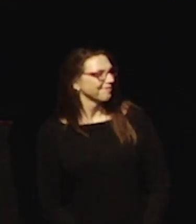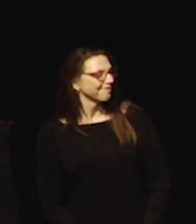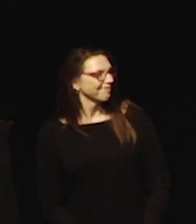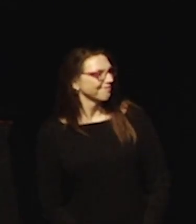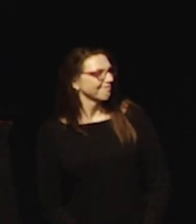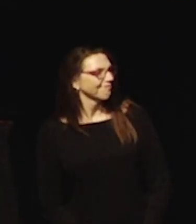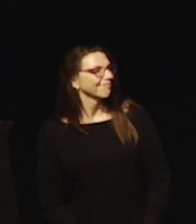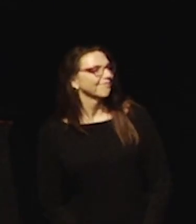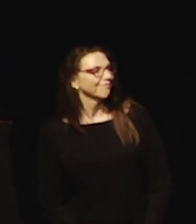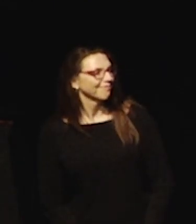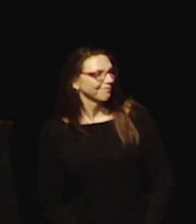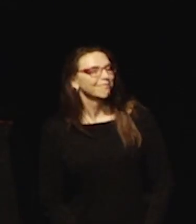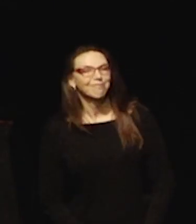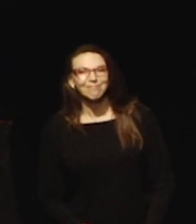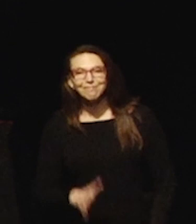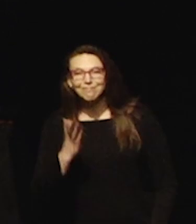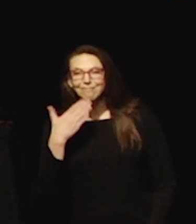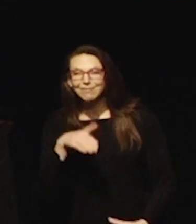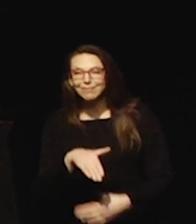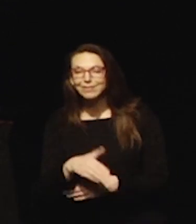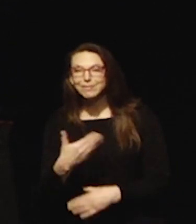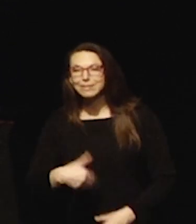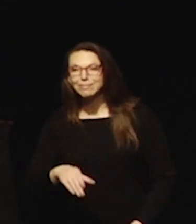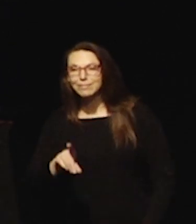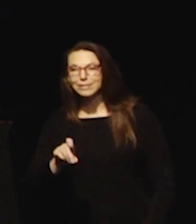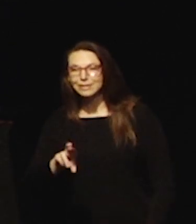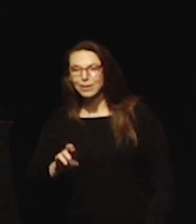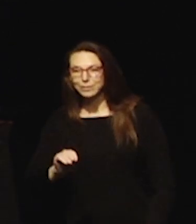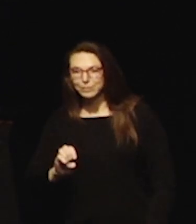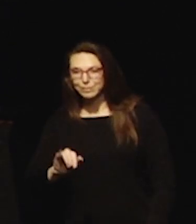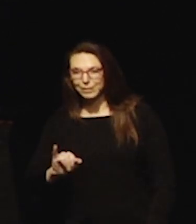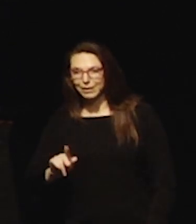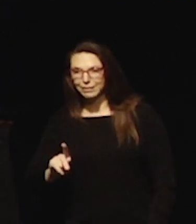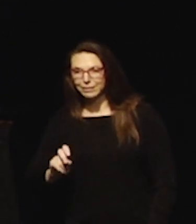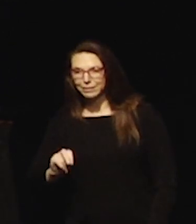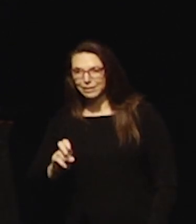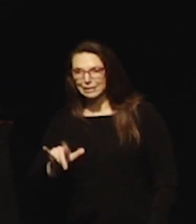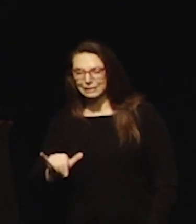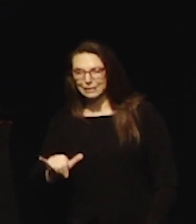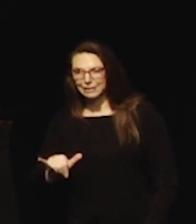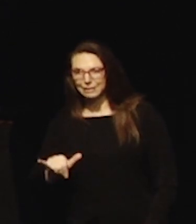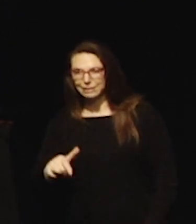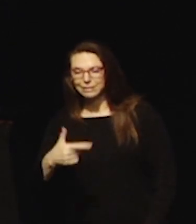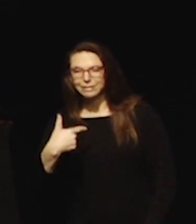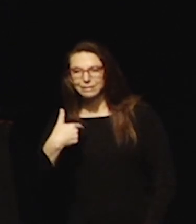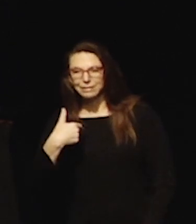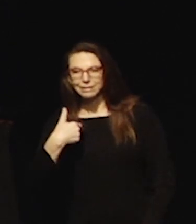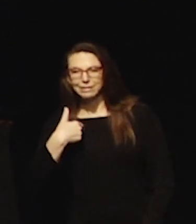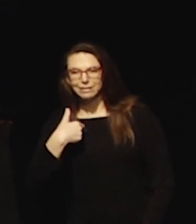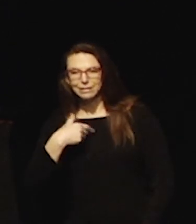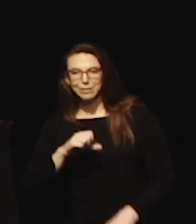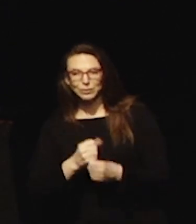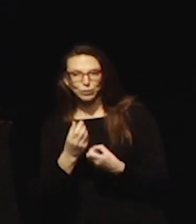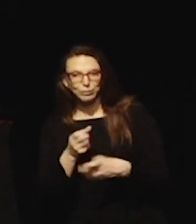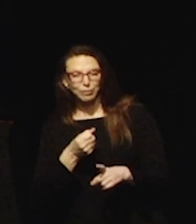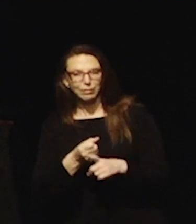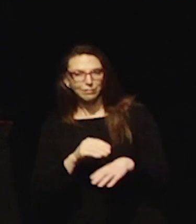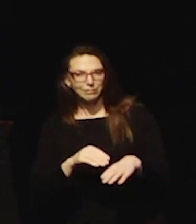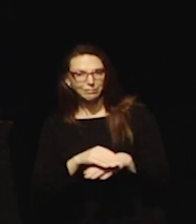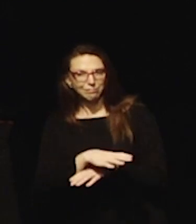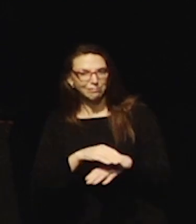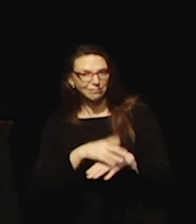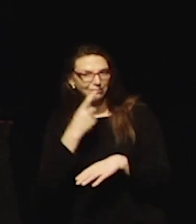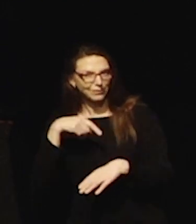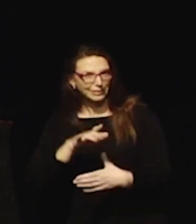Hello and good evening, everyone. I'm Dr. Mei Kennedy. I'm the social impact advisor for this film.